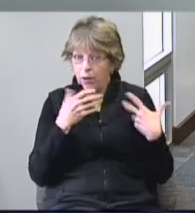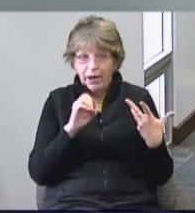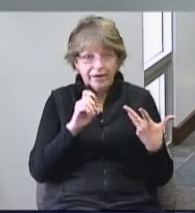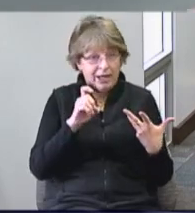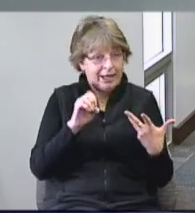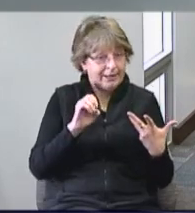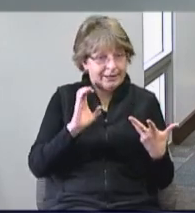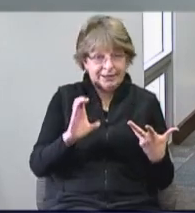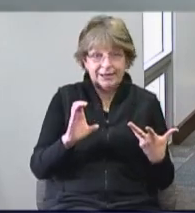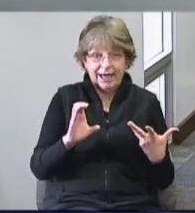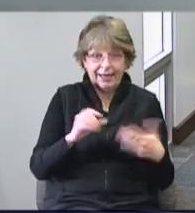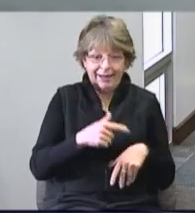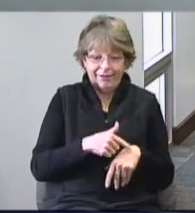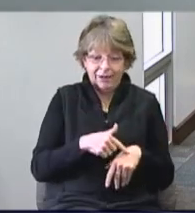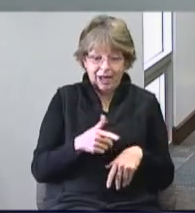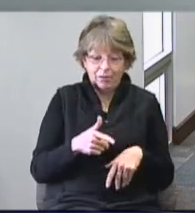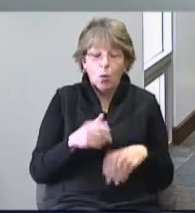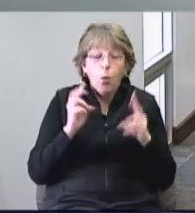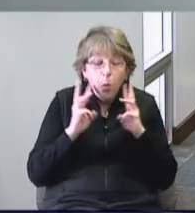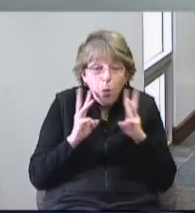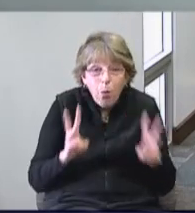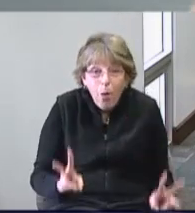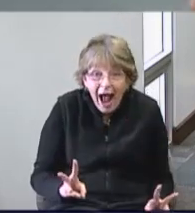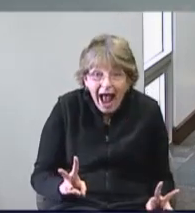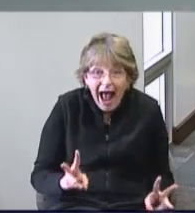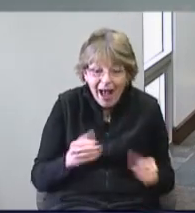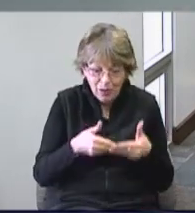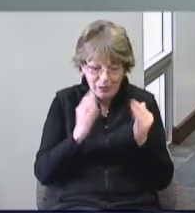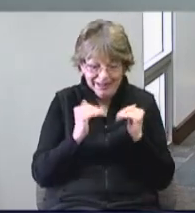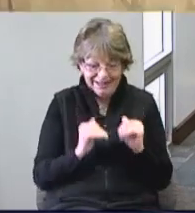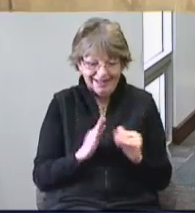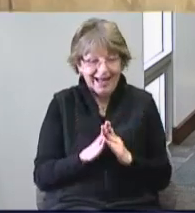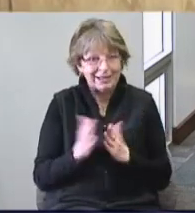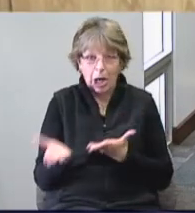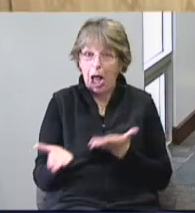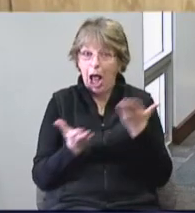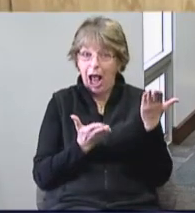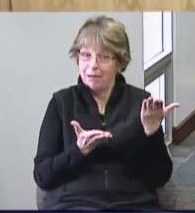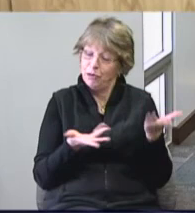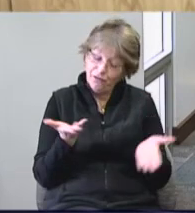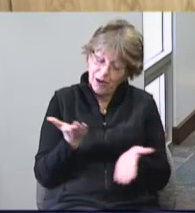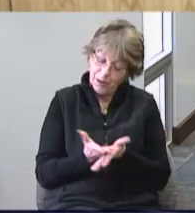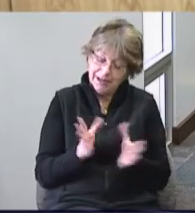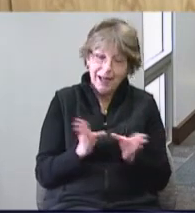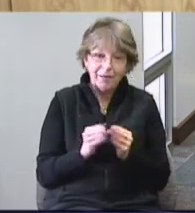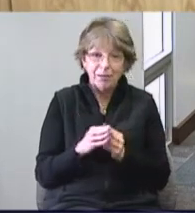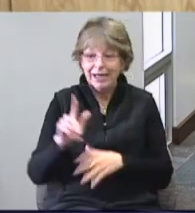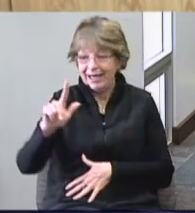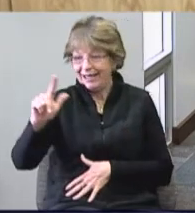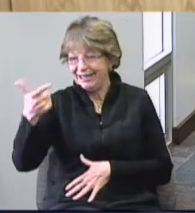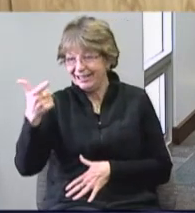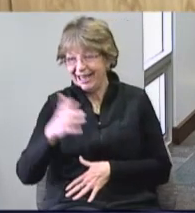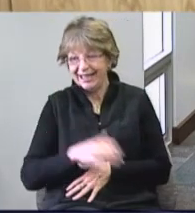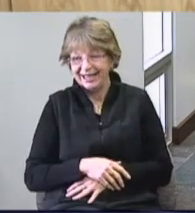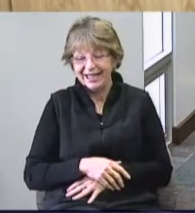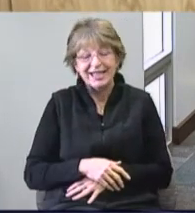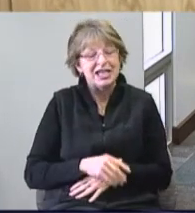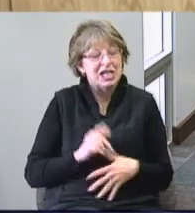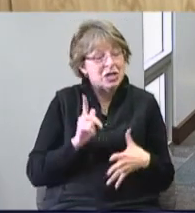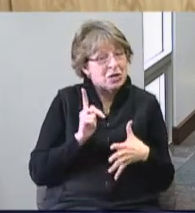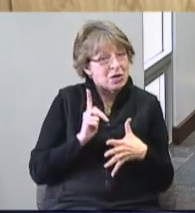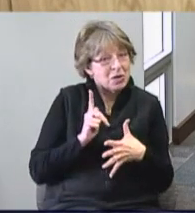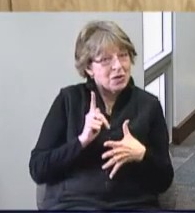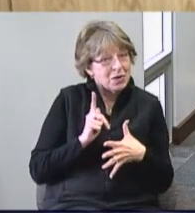No. right? Wow. unless you want one. Next item, please. I'll make a motion to adjourn then. I will second. Please call the roll.